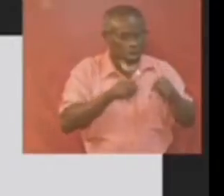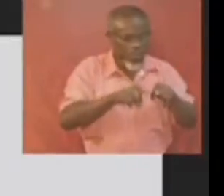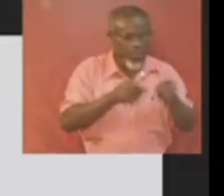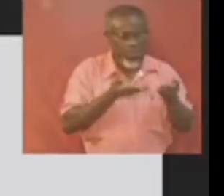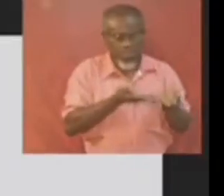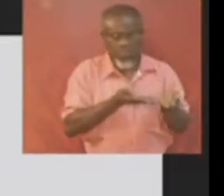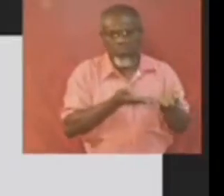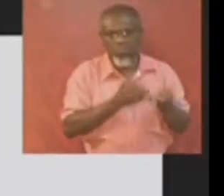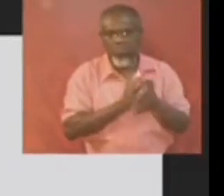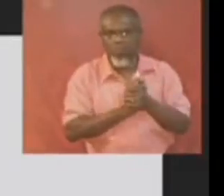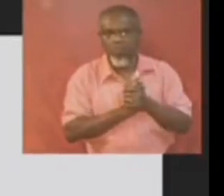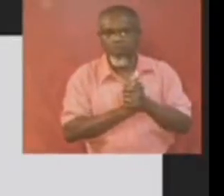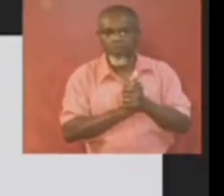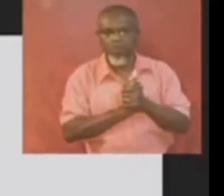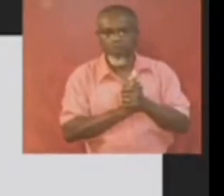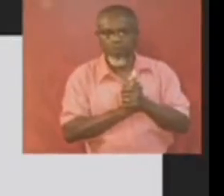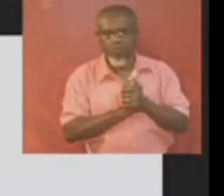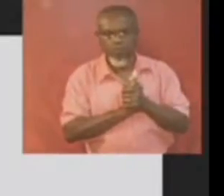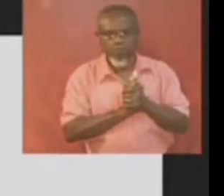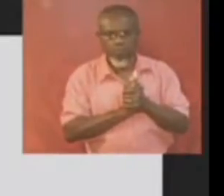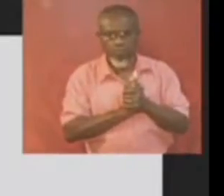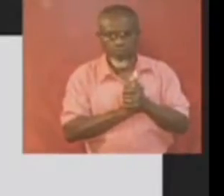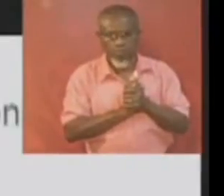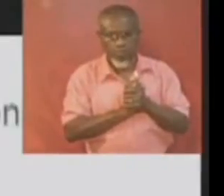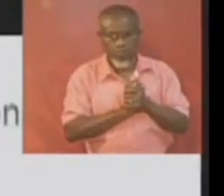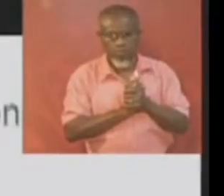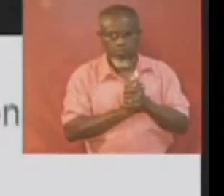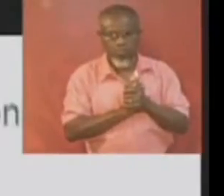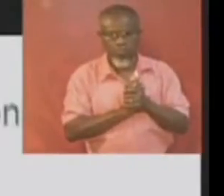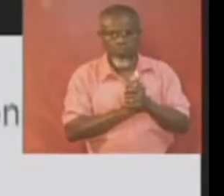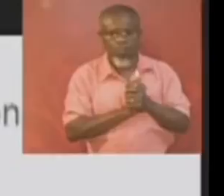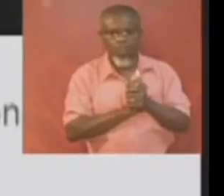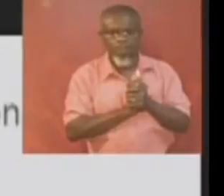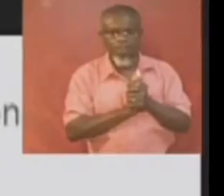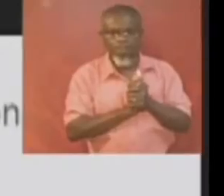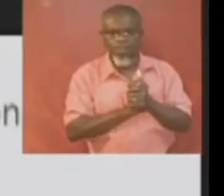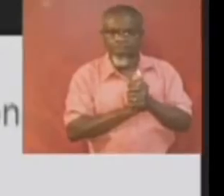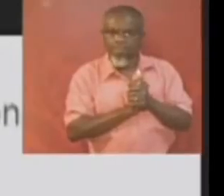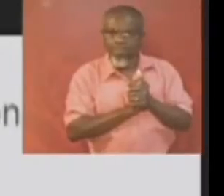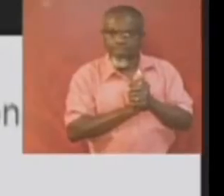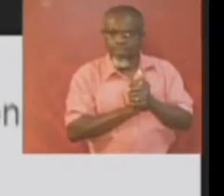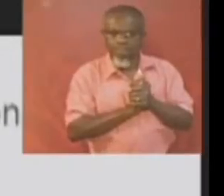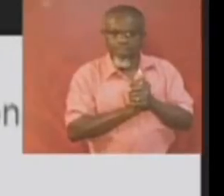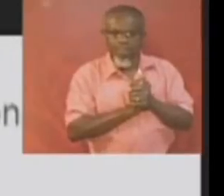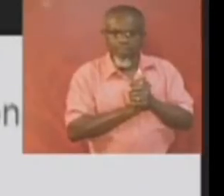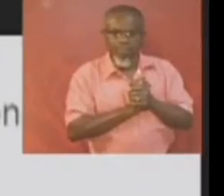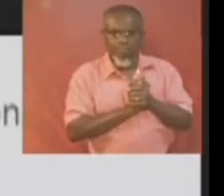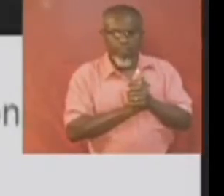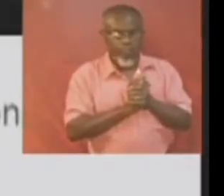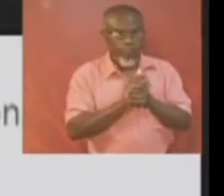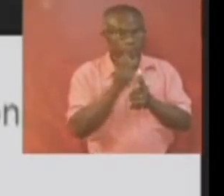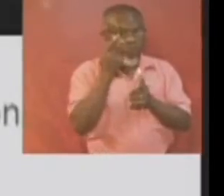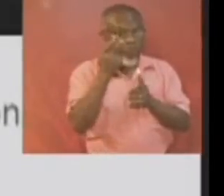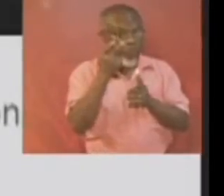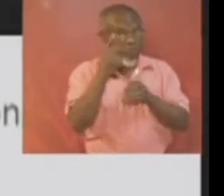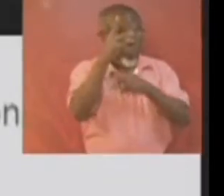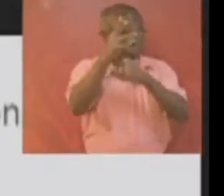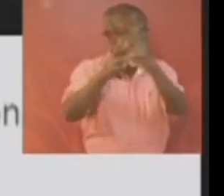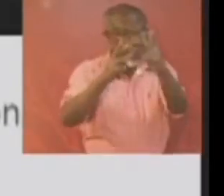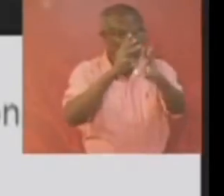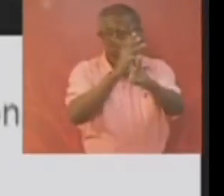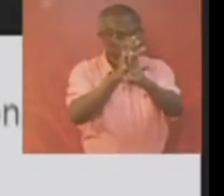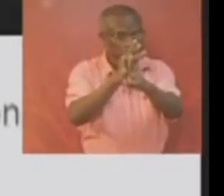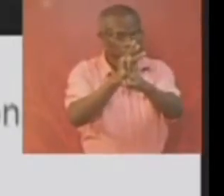do global and local COVID-19 highlights. Next, please. And as you may be aware, globally, there have been